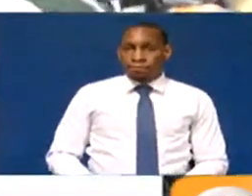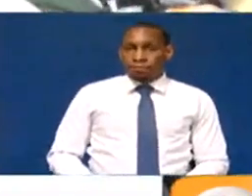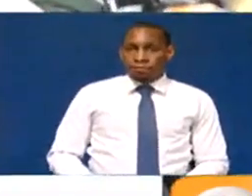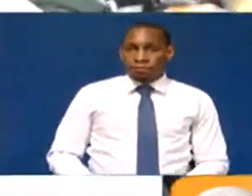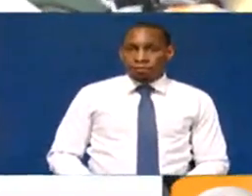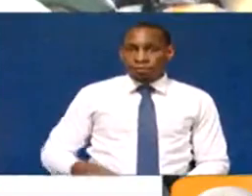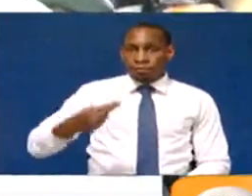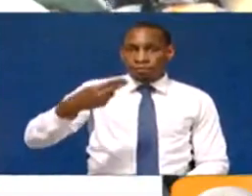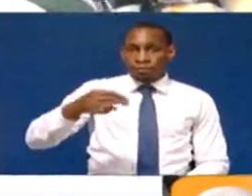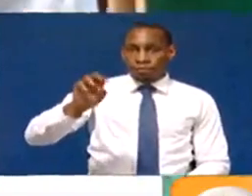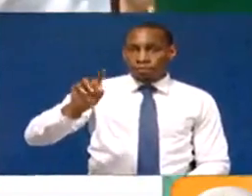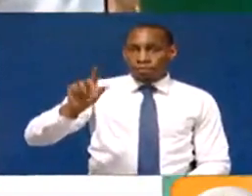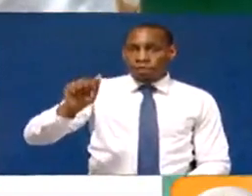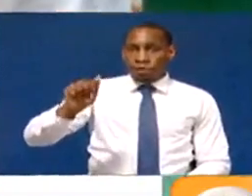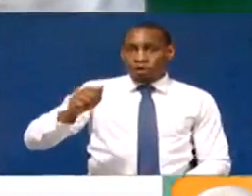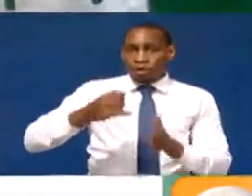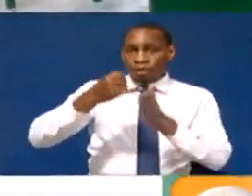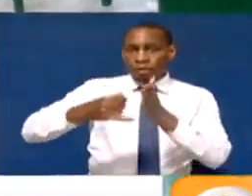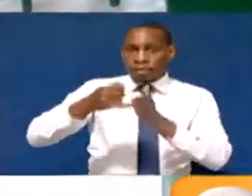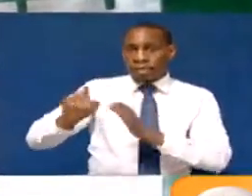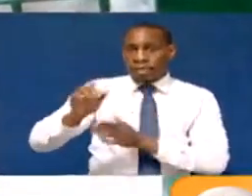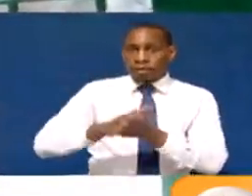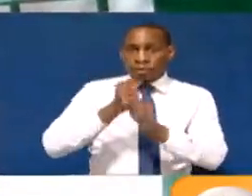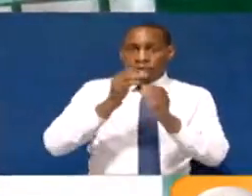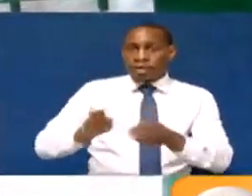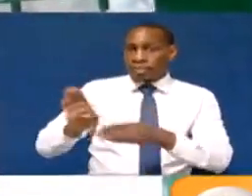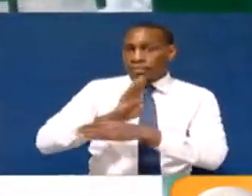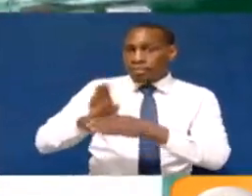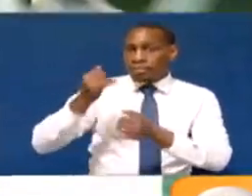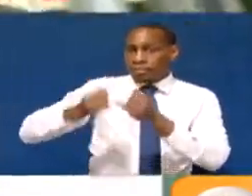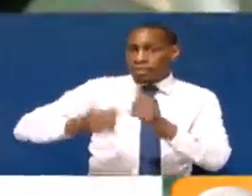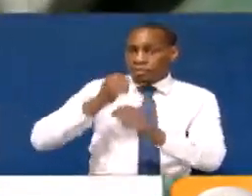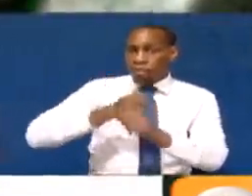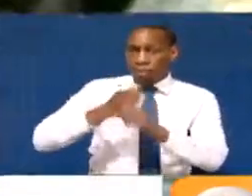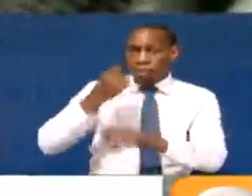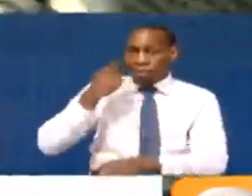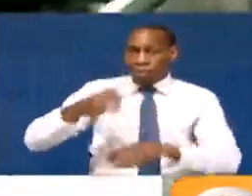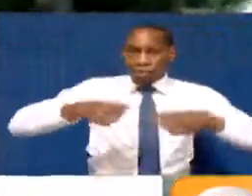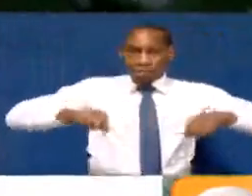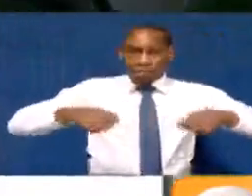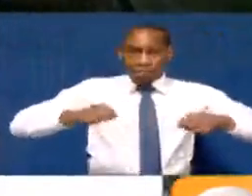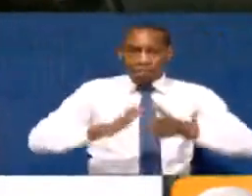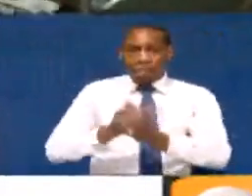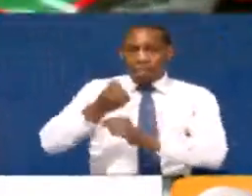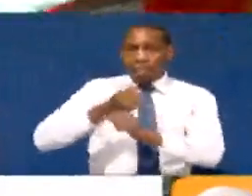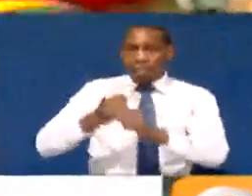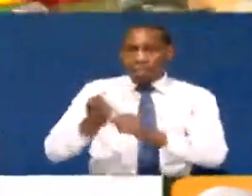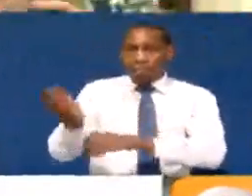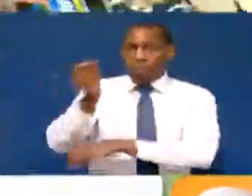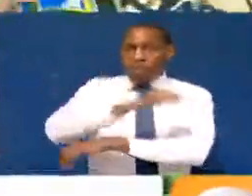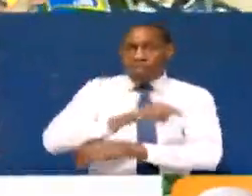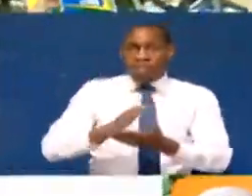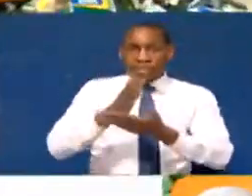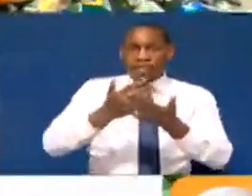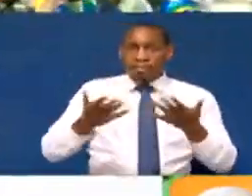At the Honda Motorcycle Kenya plant in Nairobi, workers are busy putting final touches to these units assembled for the day.